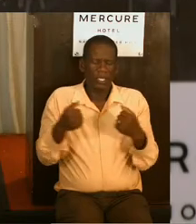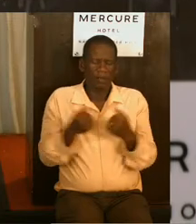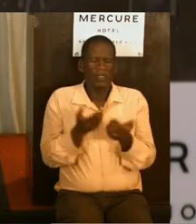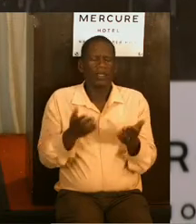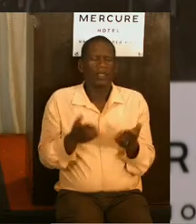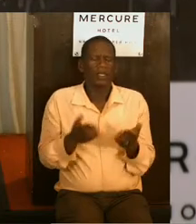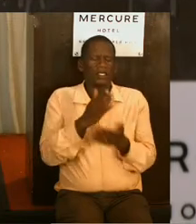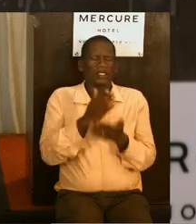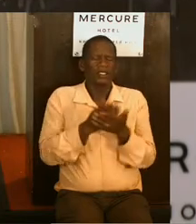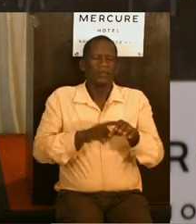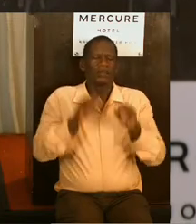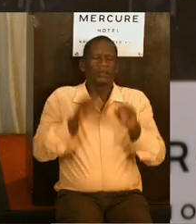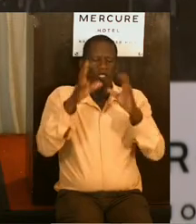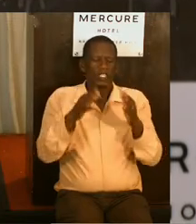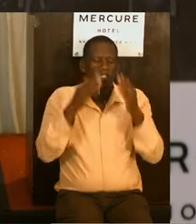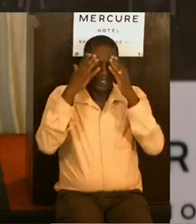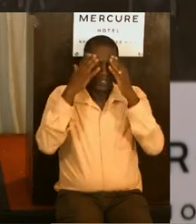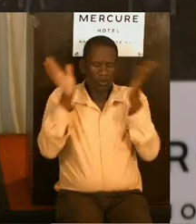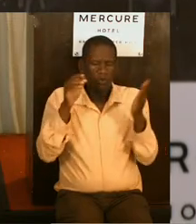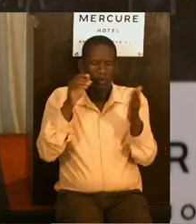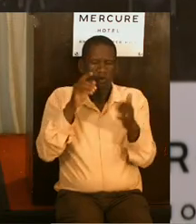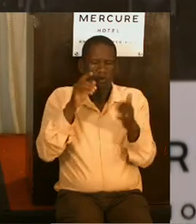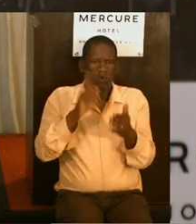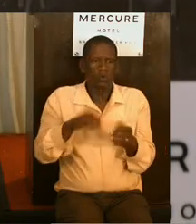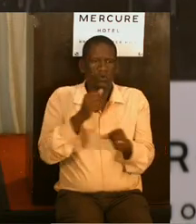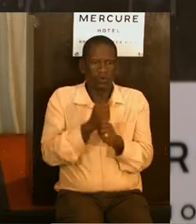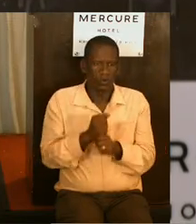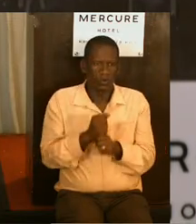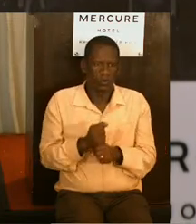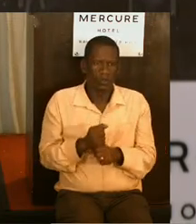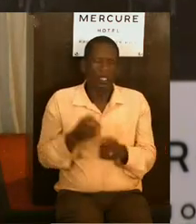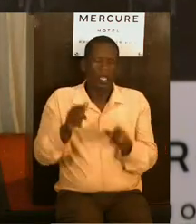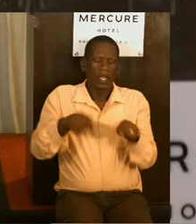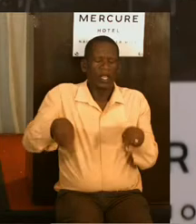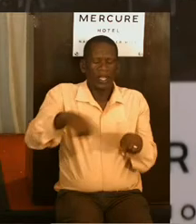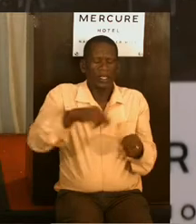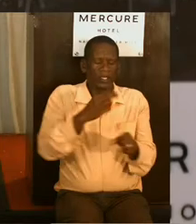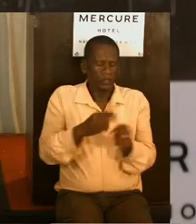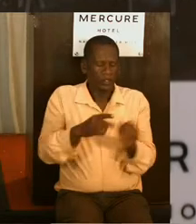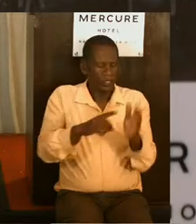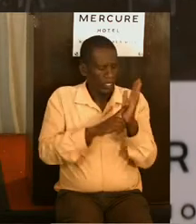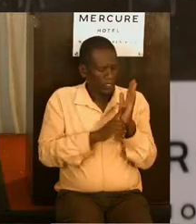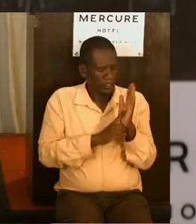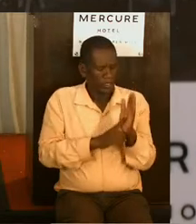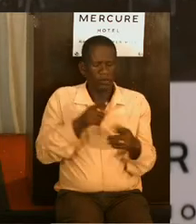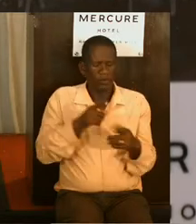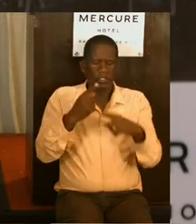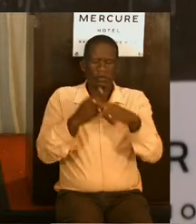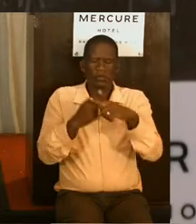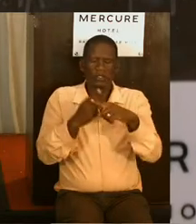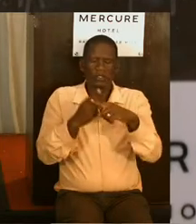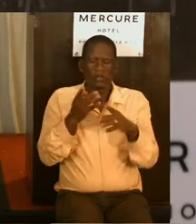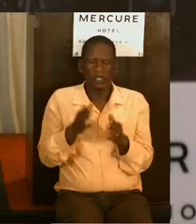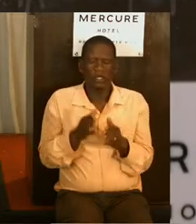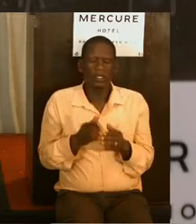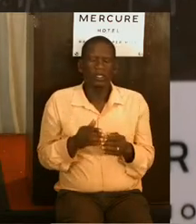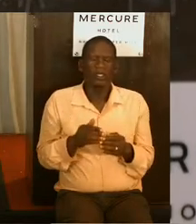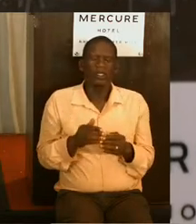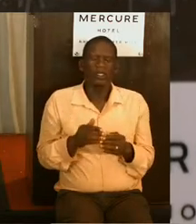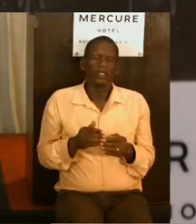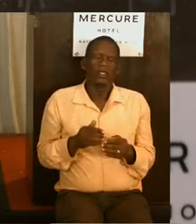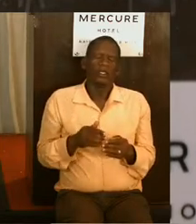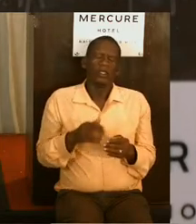sometimes teachers don't know what else to do so let's use the example of those positives who are there